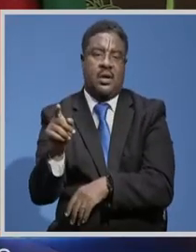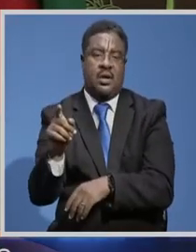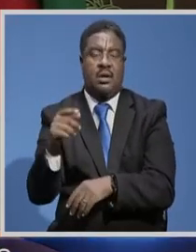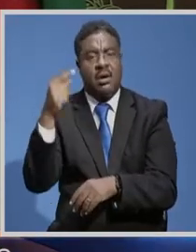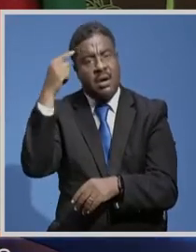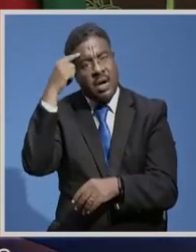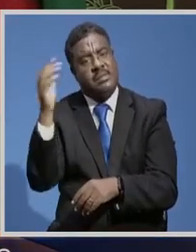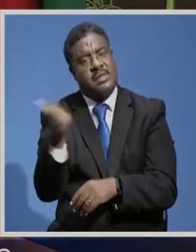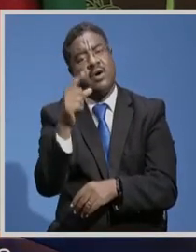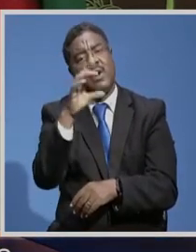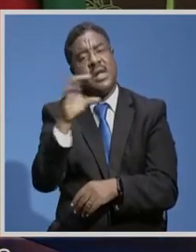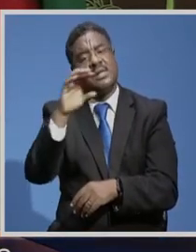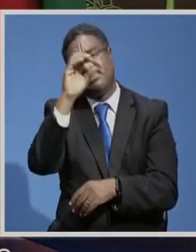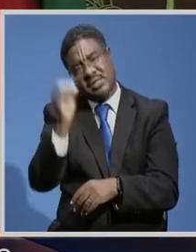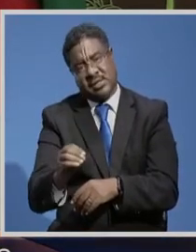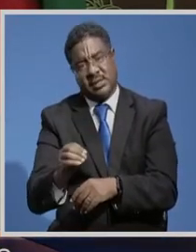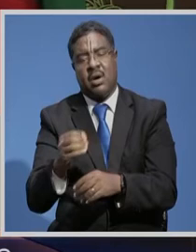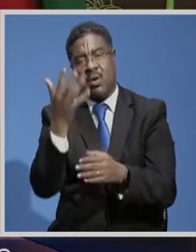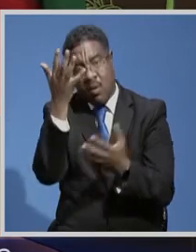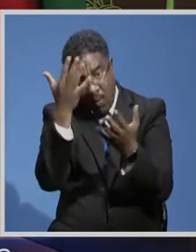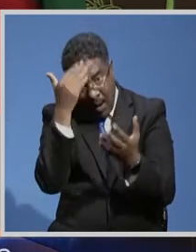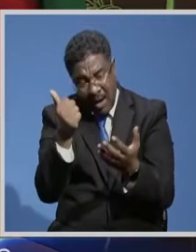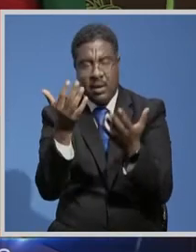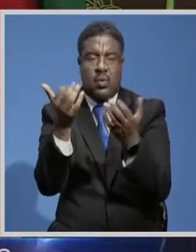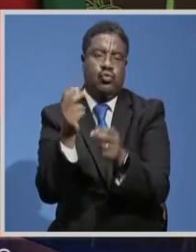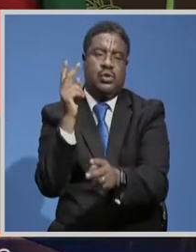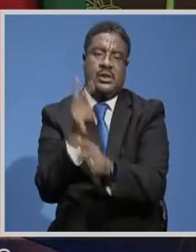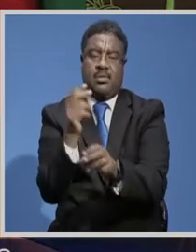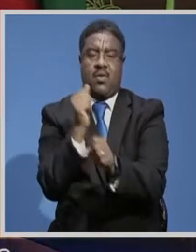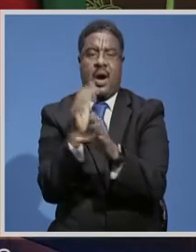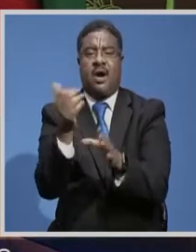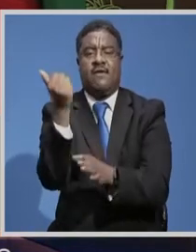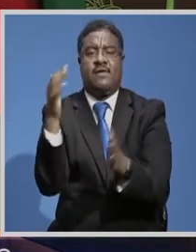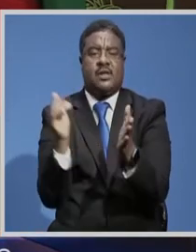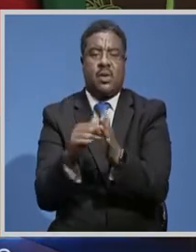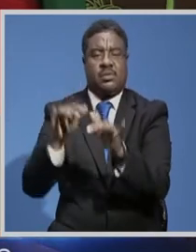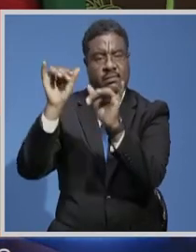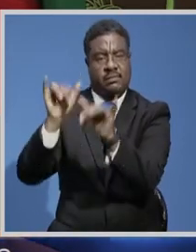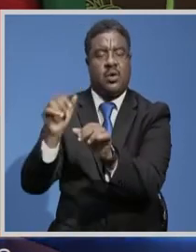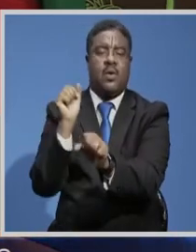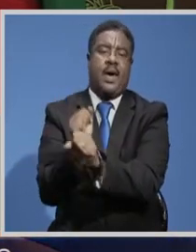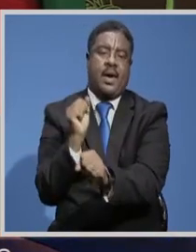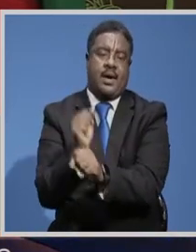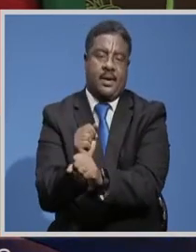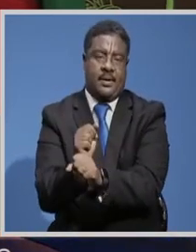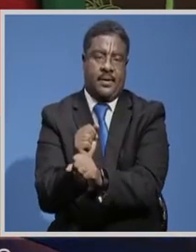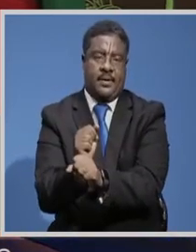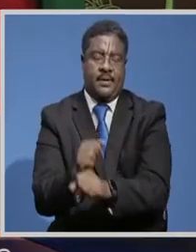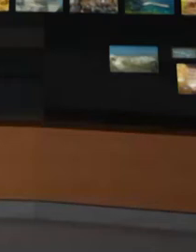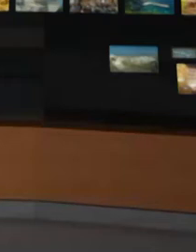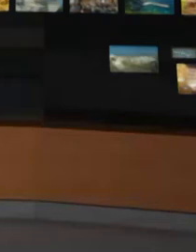15,000 jobs for Zambians, who include suppliers and contractors. The minister said this when he presented his ministerial statement to Parliament